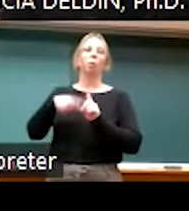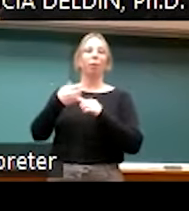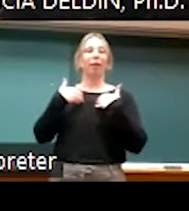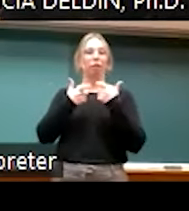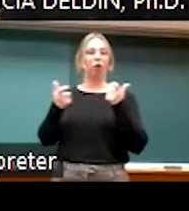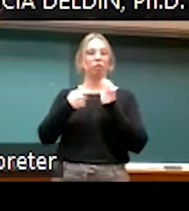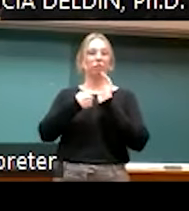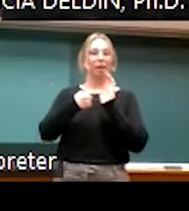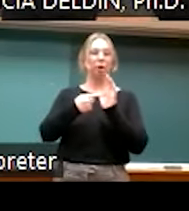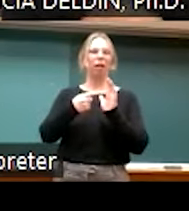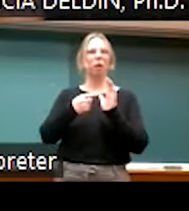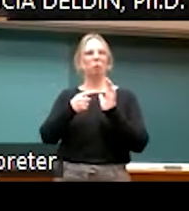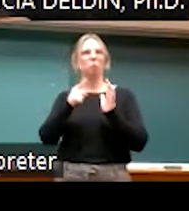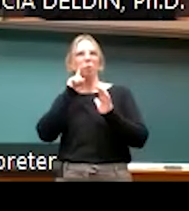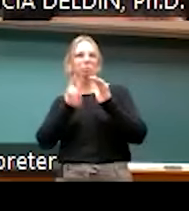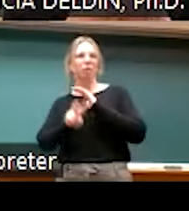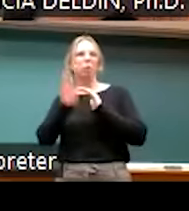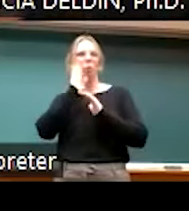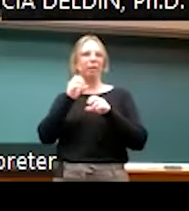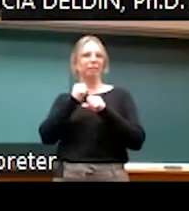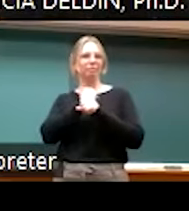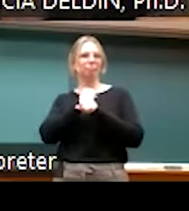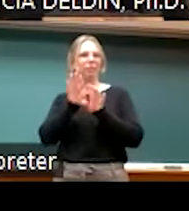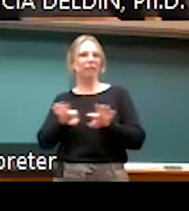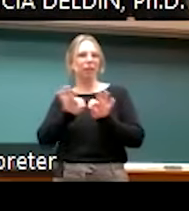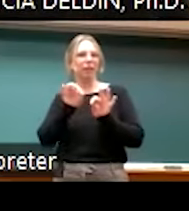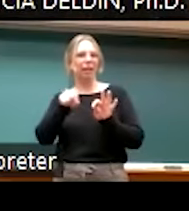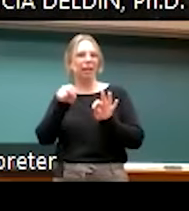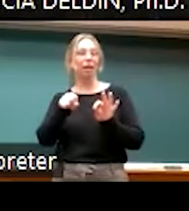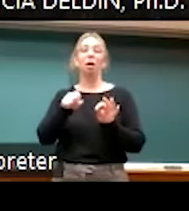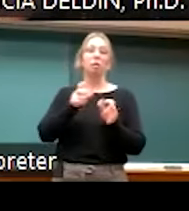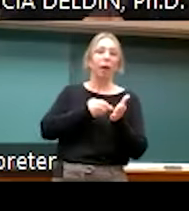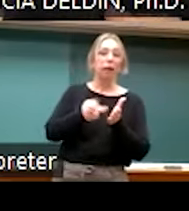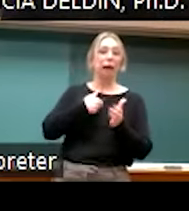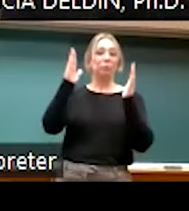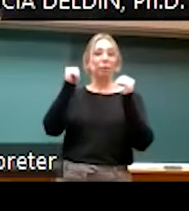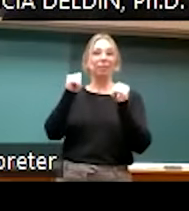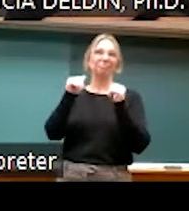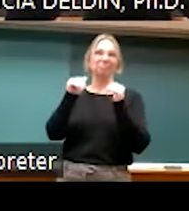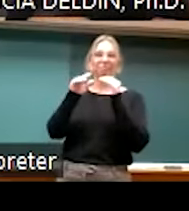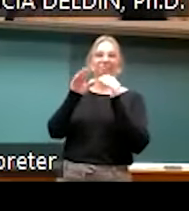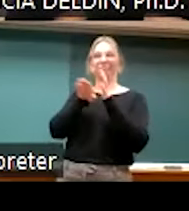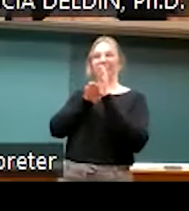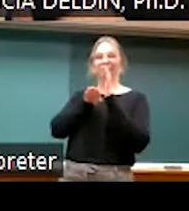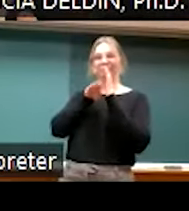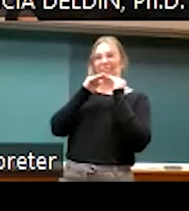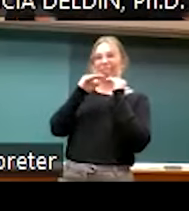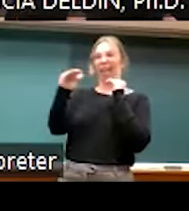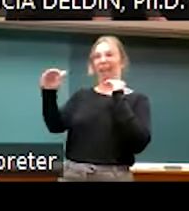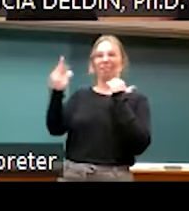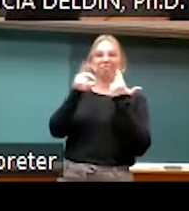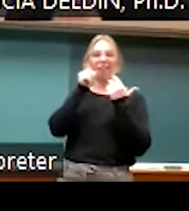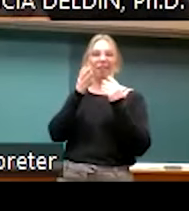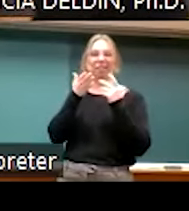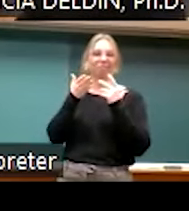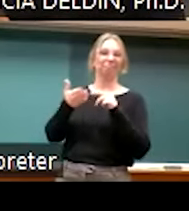would be significant. So even if it wasn't, I was expecting a flat line or slightly increasing. We're finding that people who learn these skills